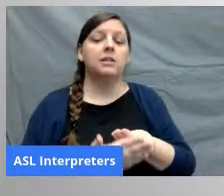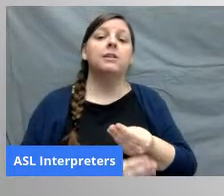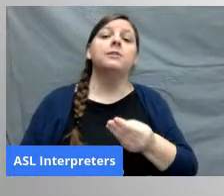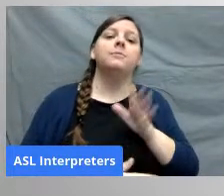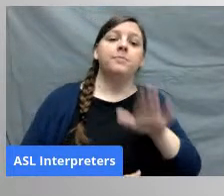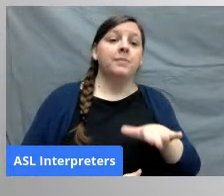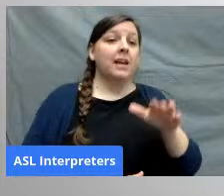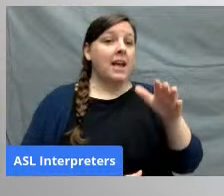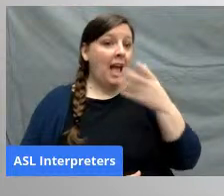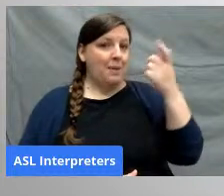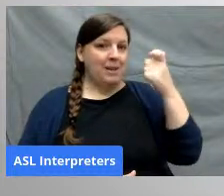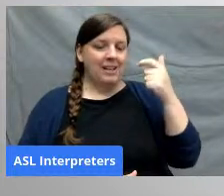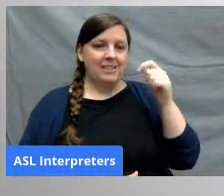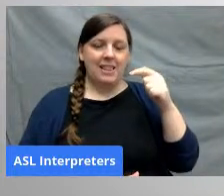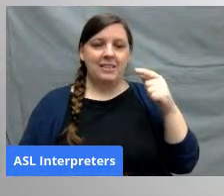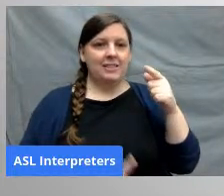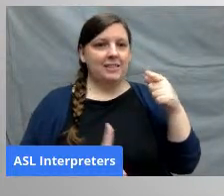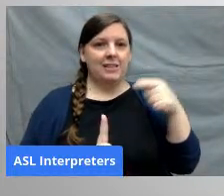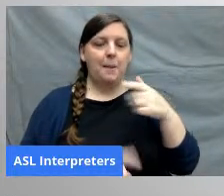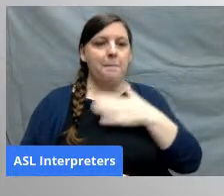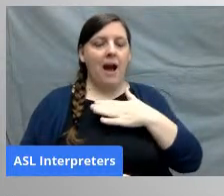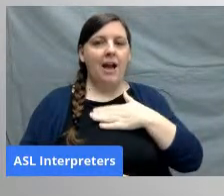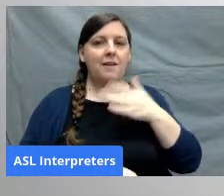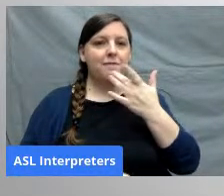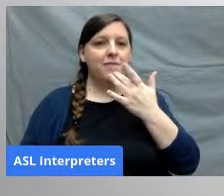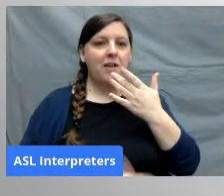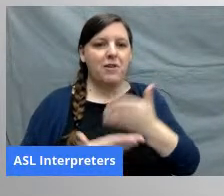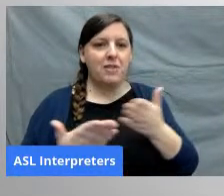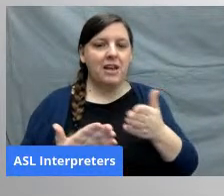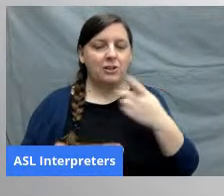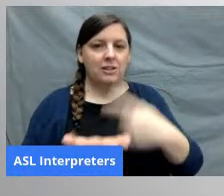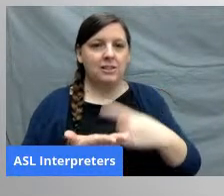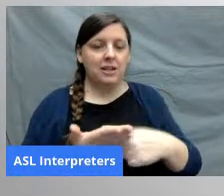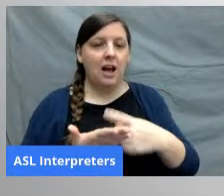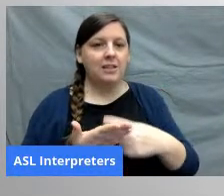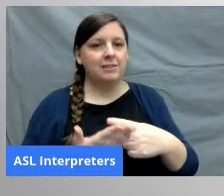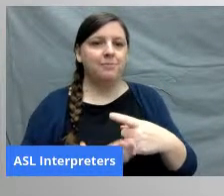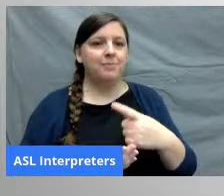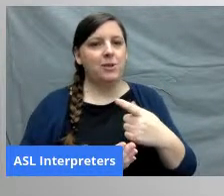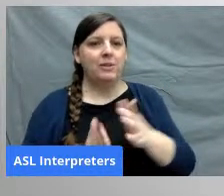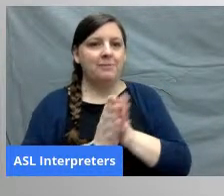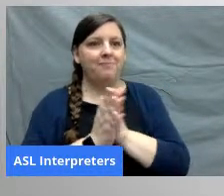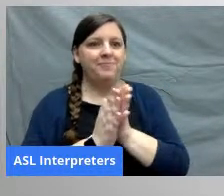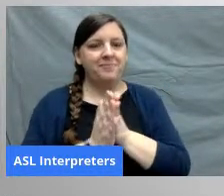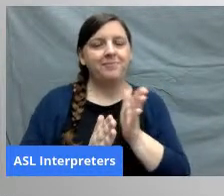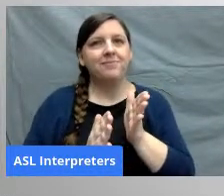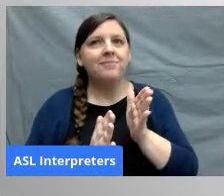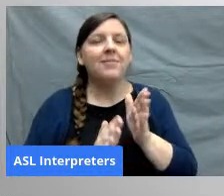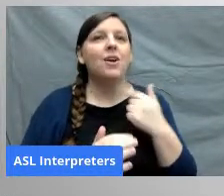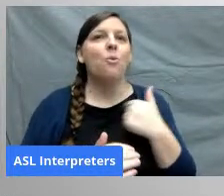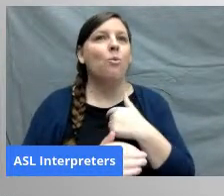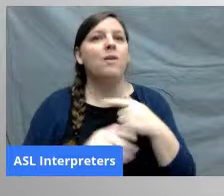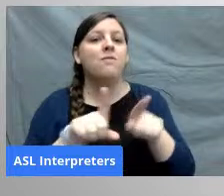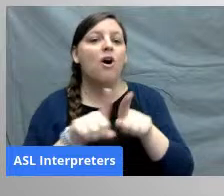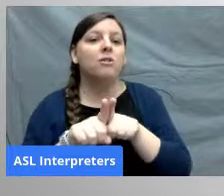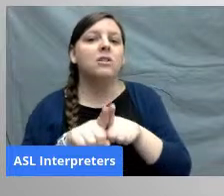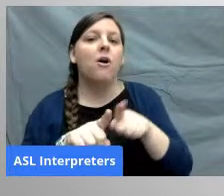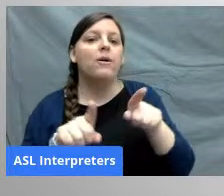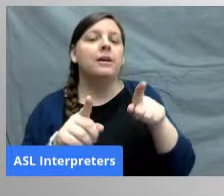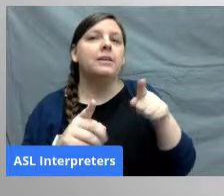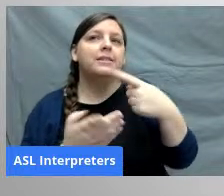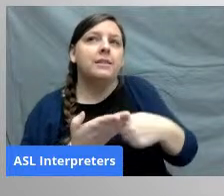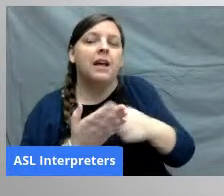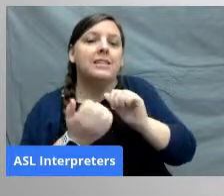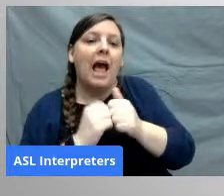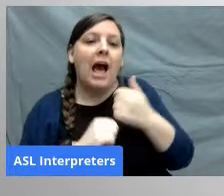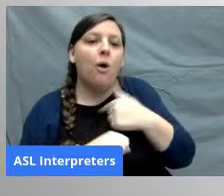Hull, I'll just take another personal privilege. We've also talked about how we can utilize tutors for